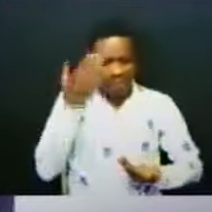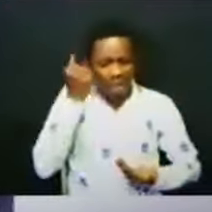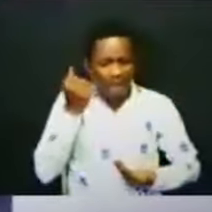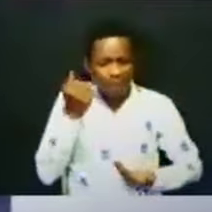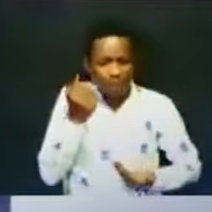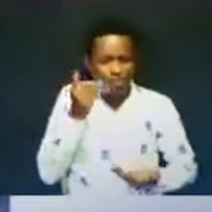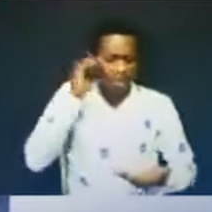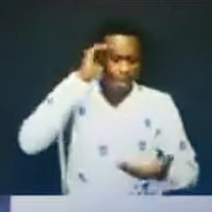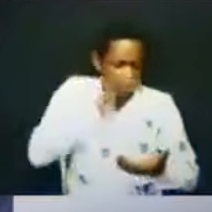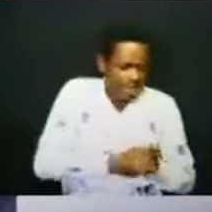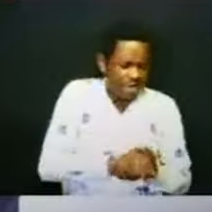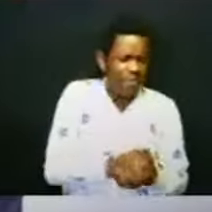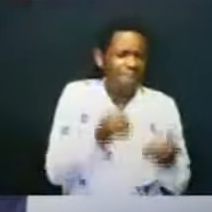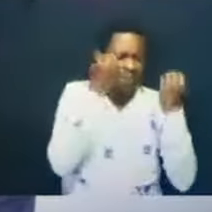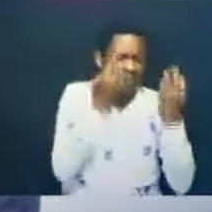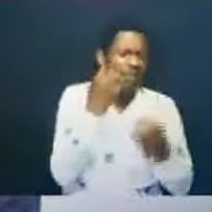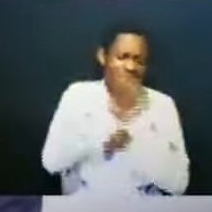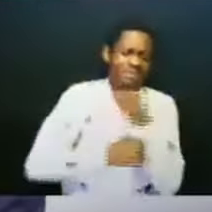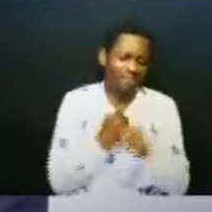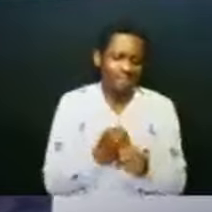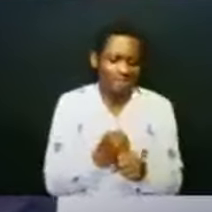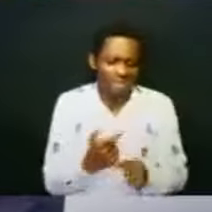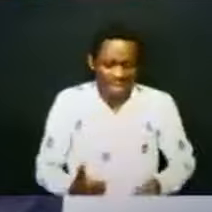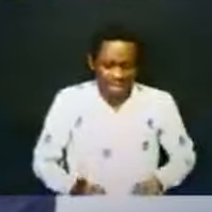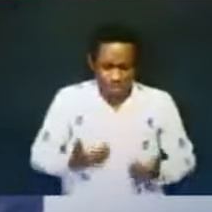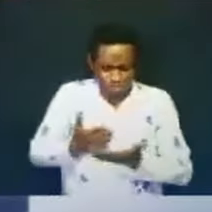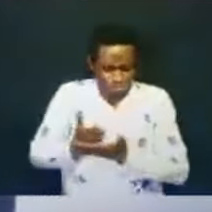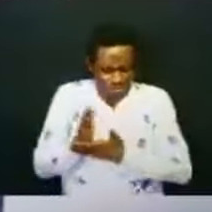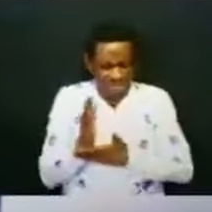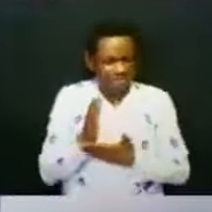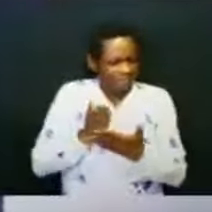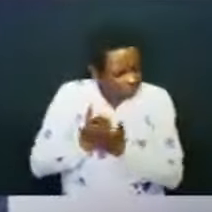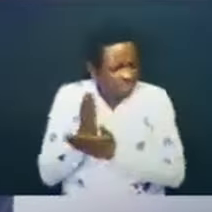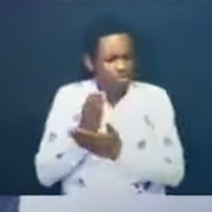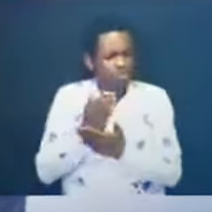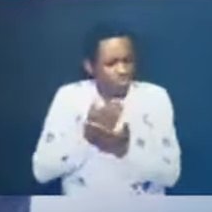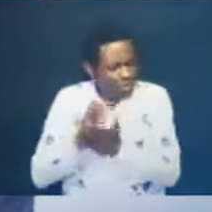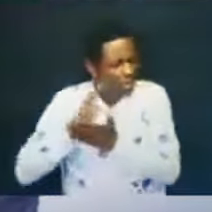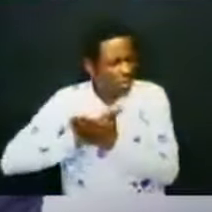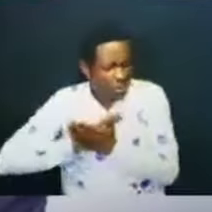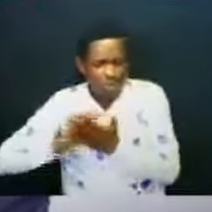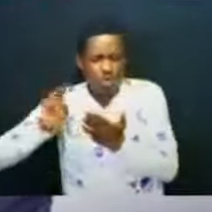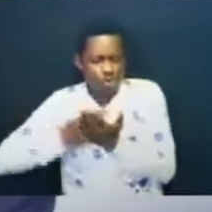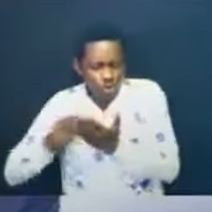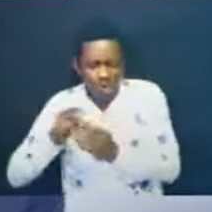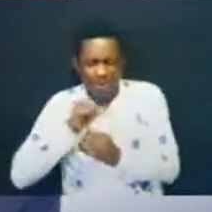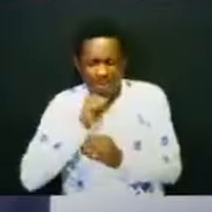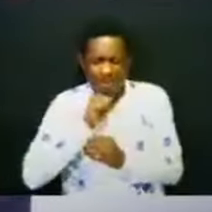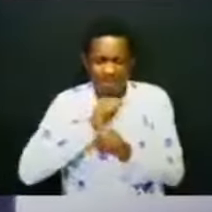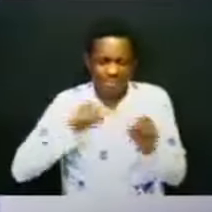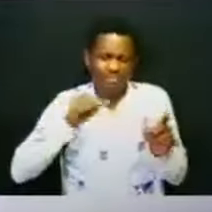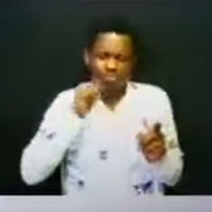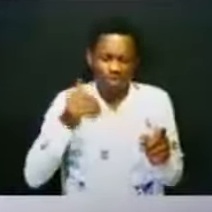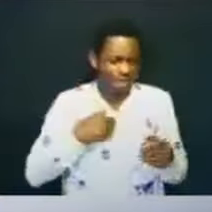has sanctified his life. But they've not had any issue. So when he picked